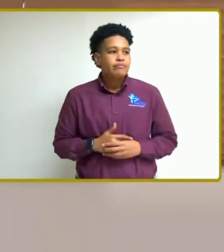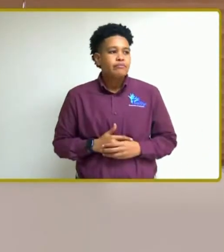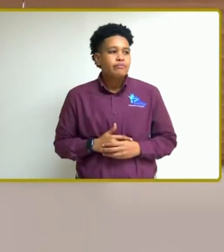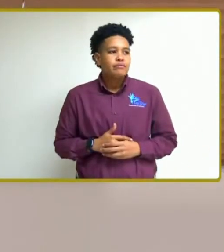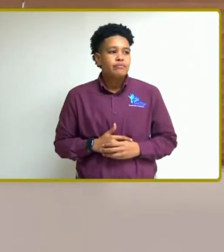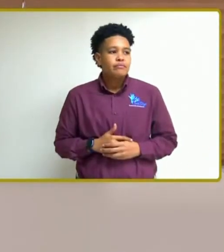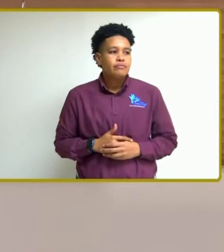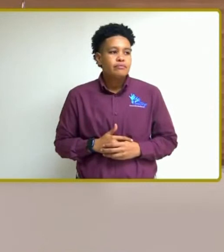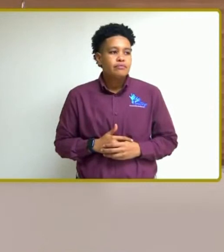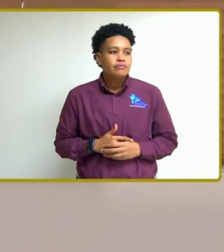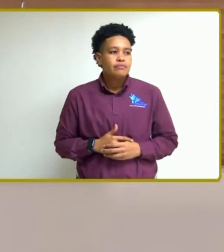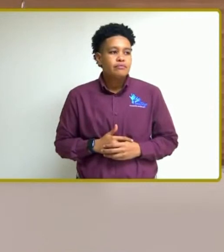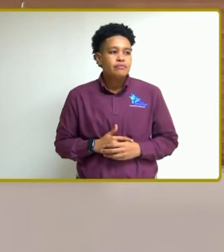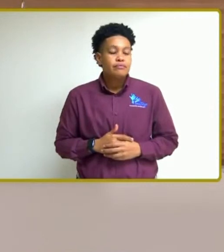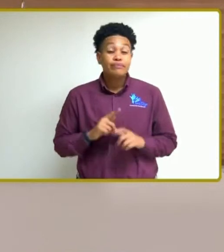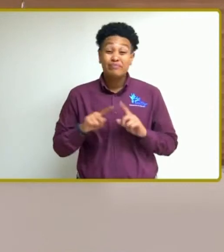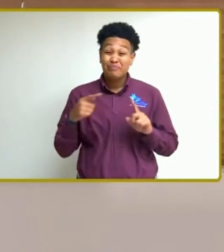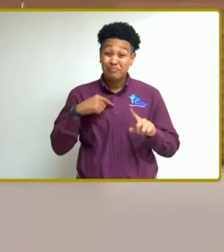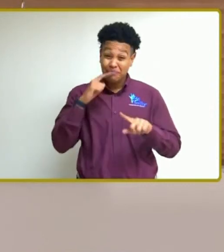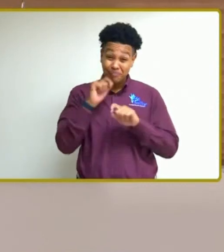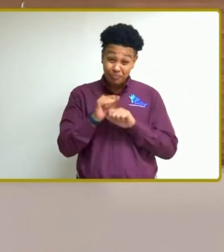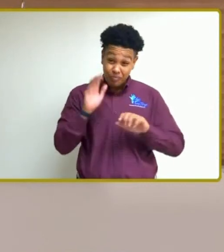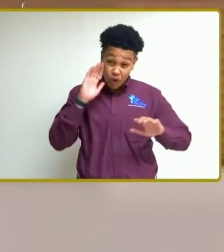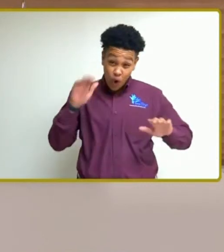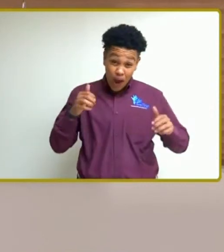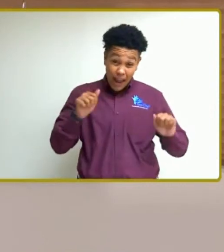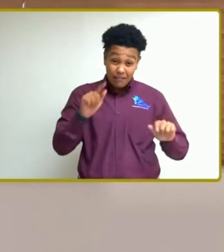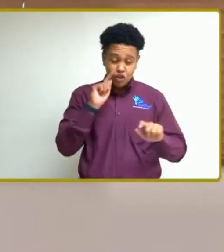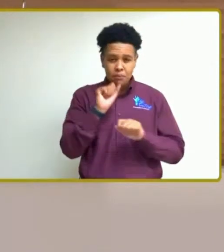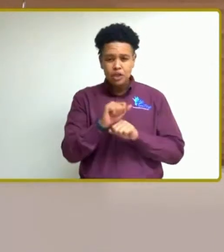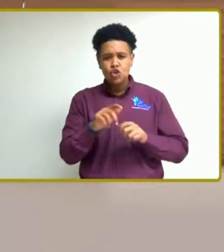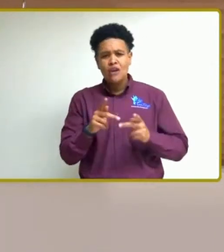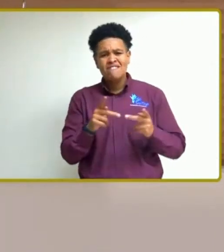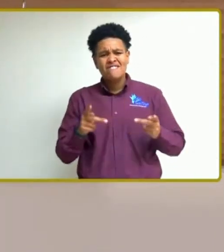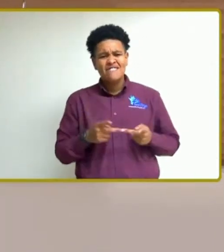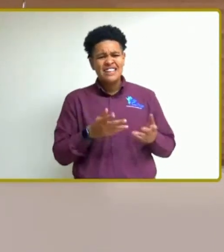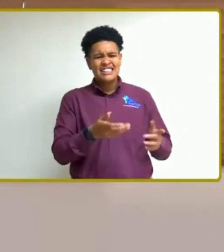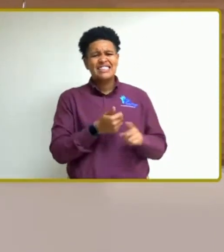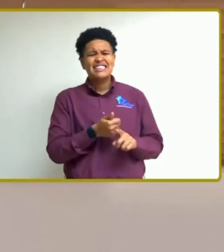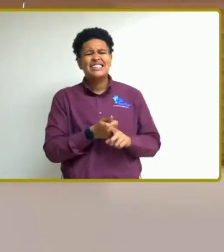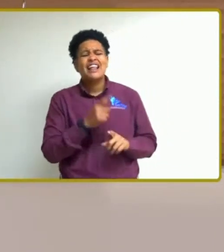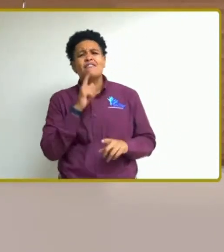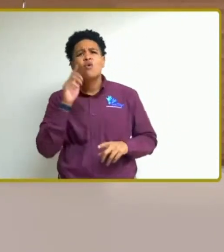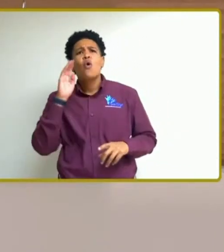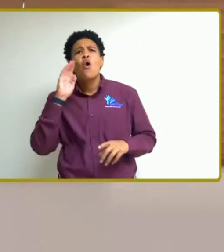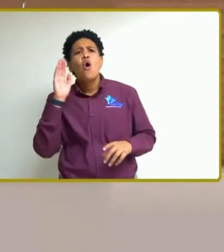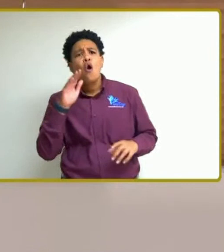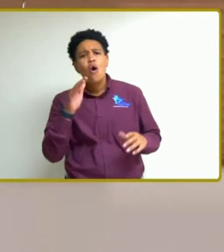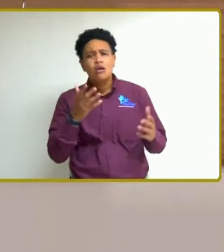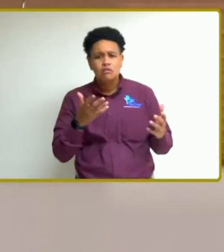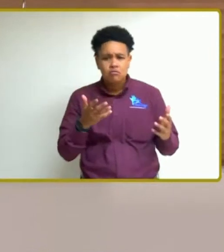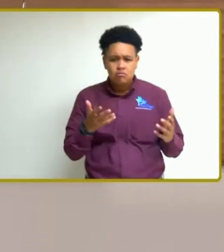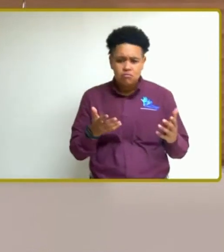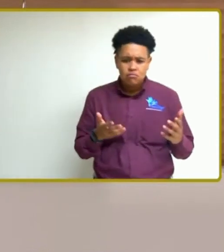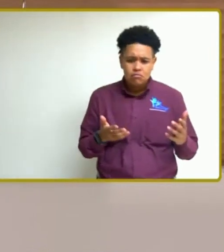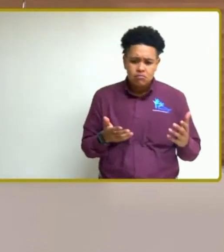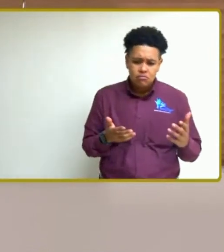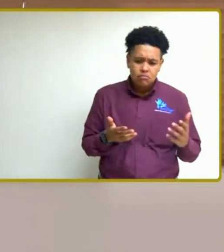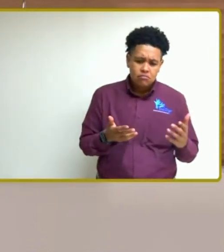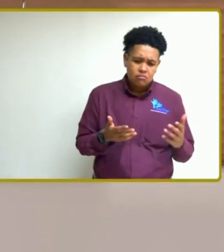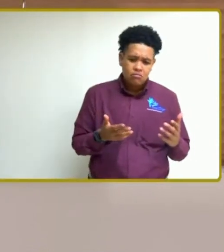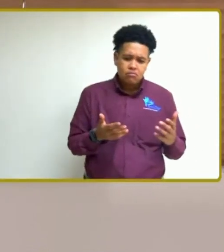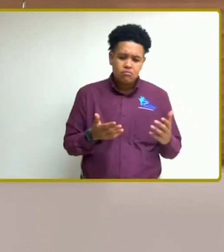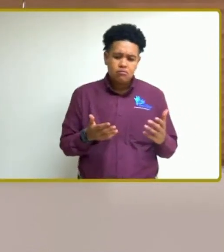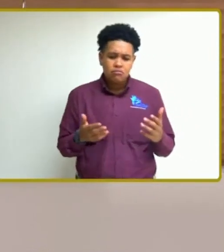making every effort to ensure that the facilities that are all under, there's